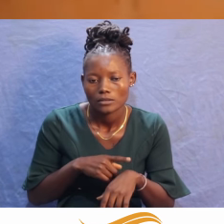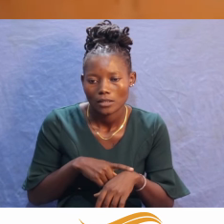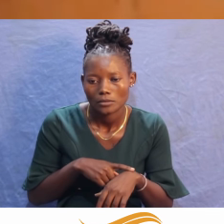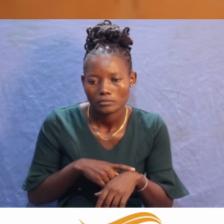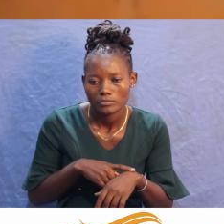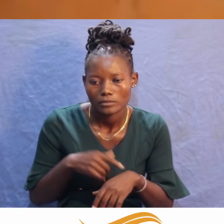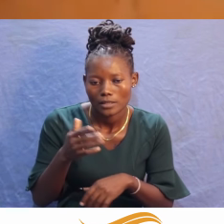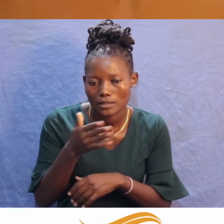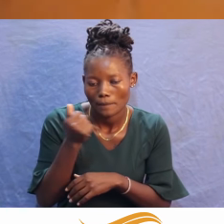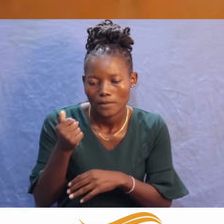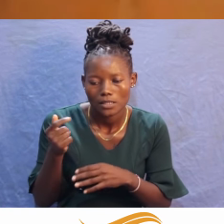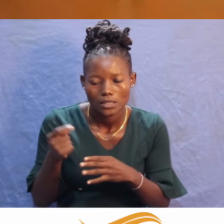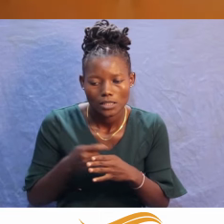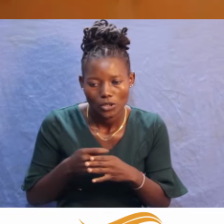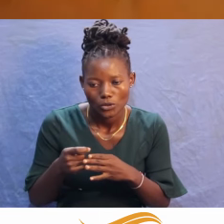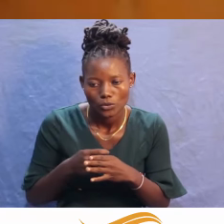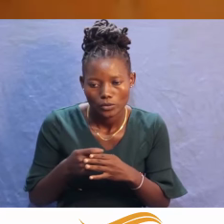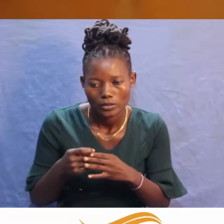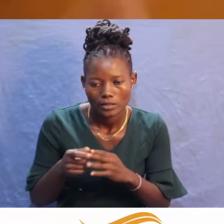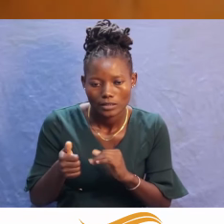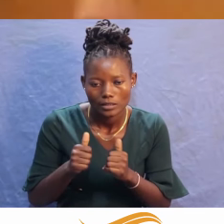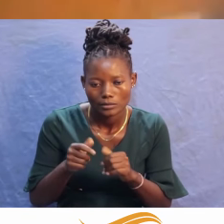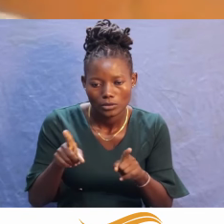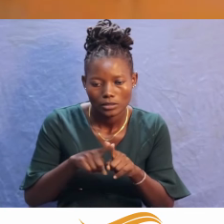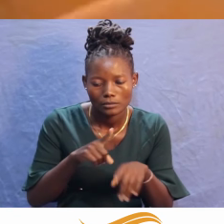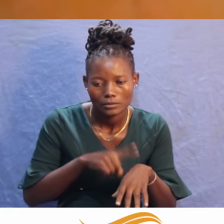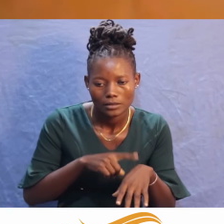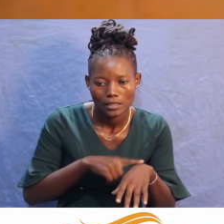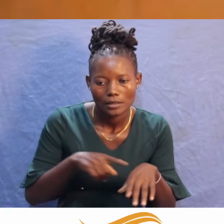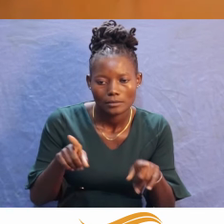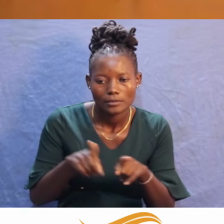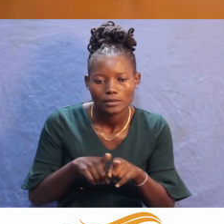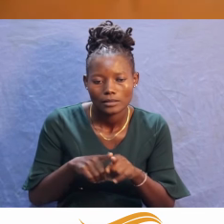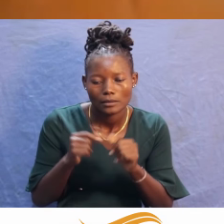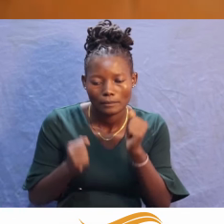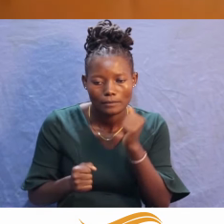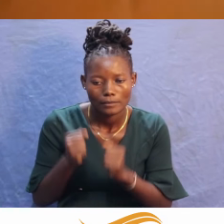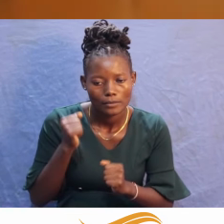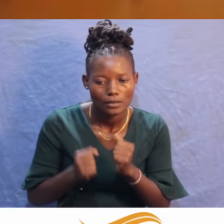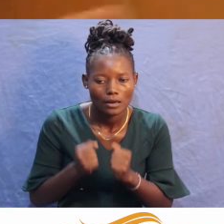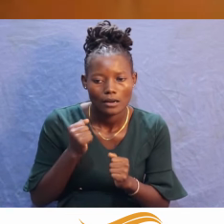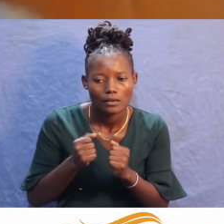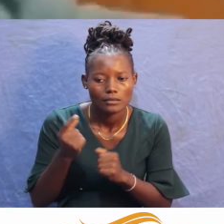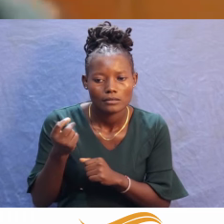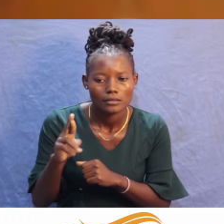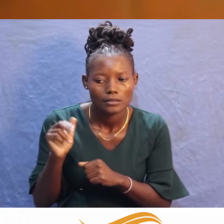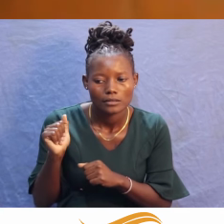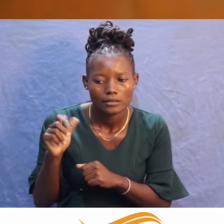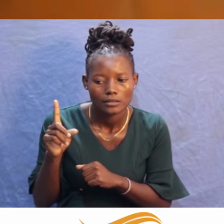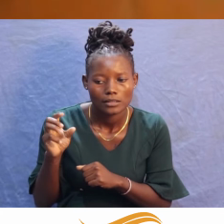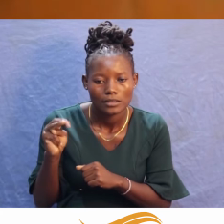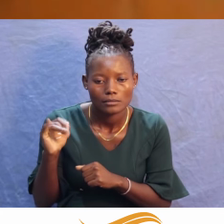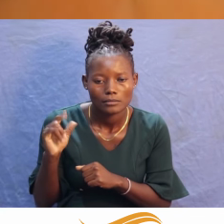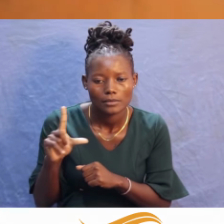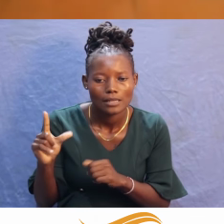it's better to train that sport, but at the same time add sustained running, treadmilling, biking for a